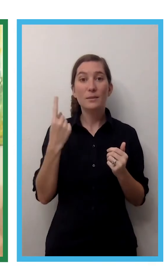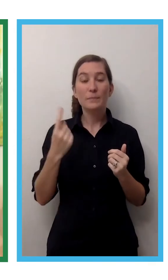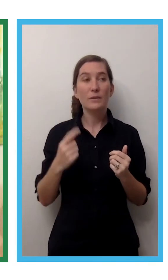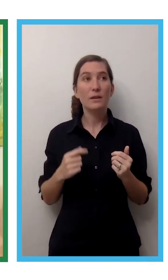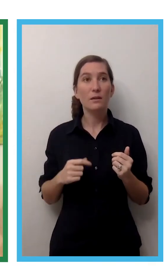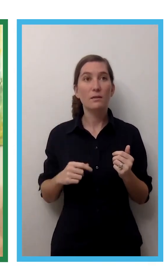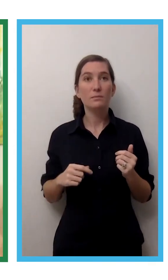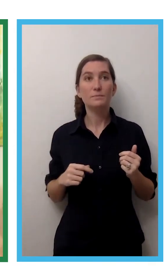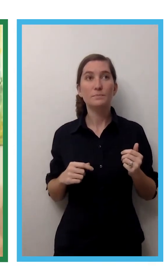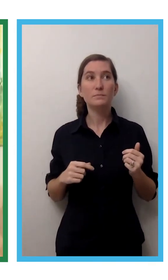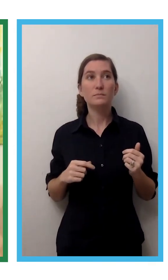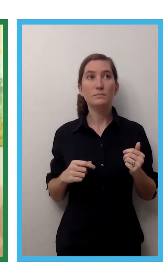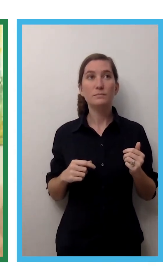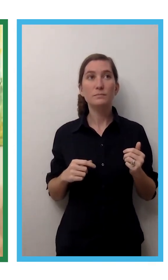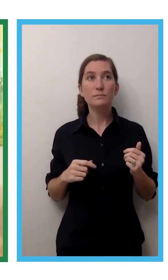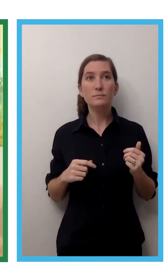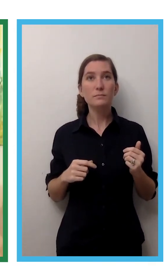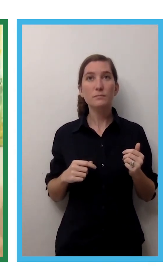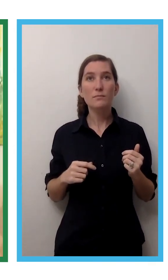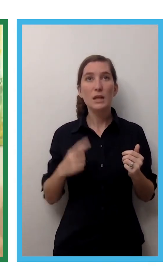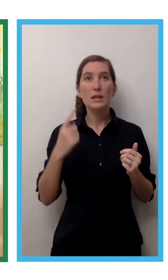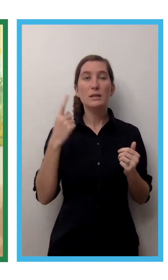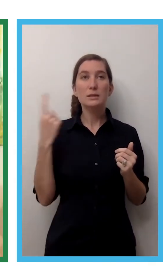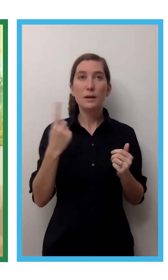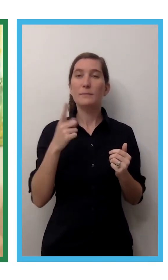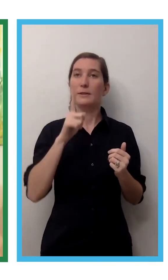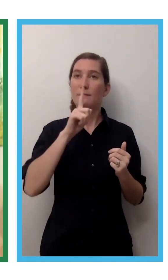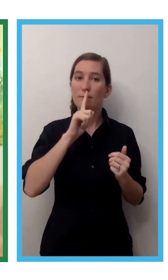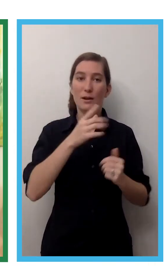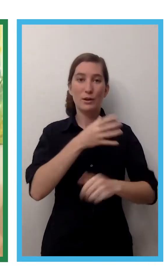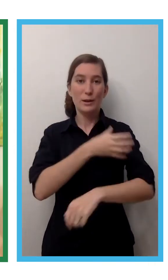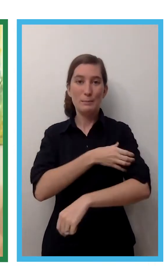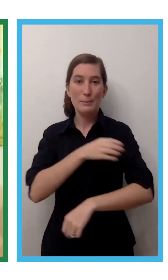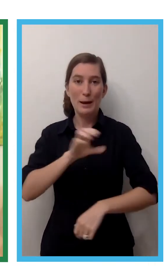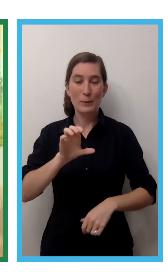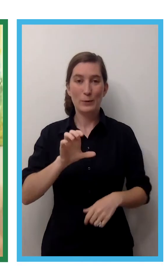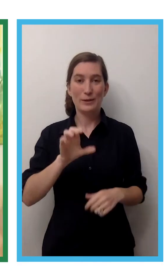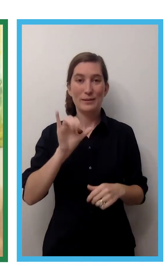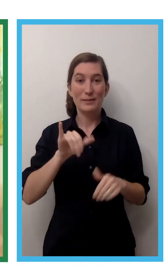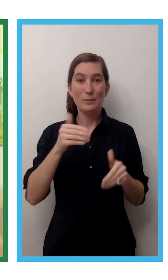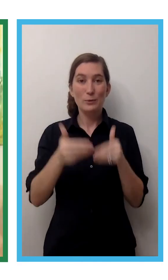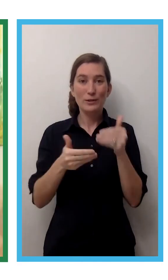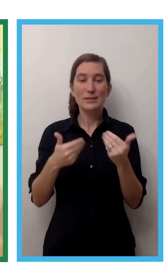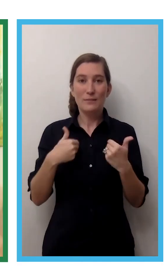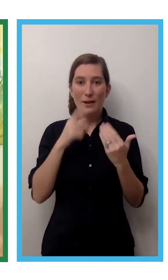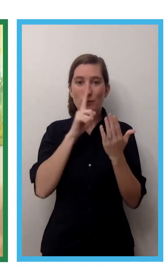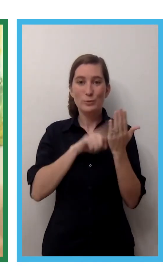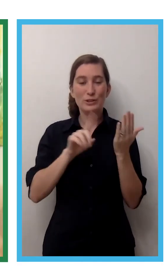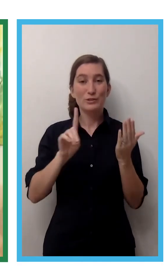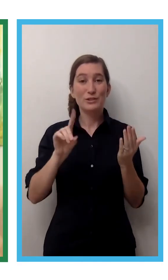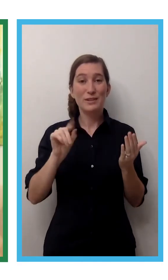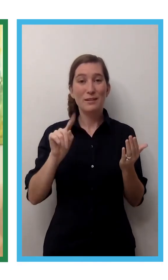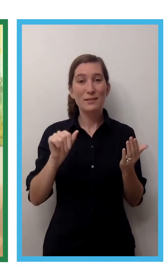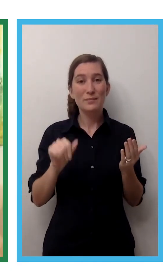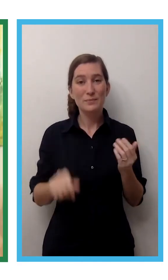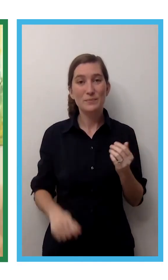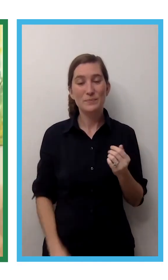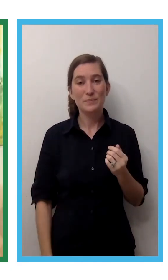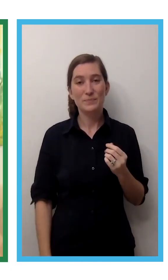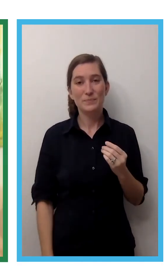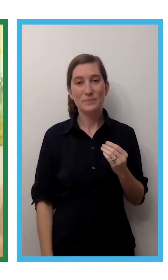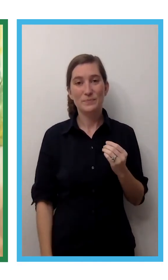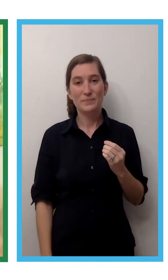up what you're doing. And it also makes it, I think, a lot easier to sell both internally as well